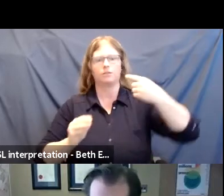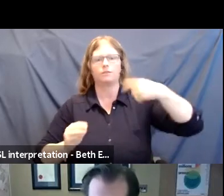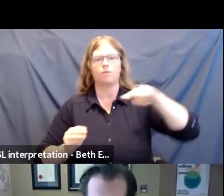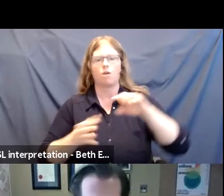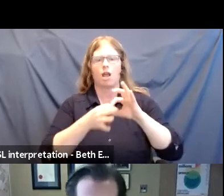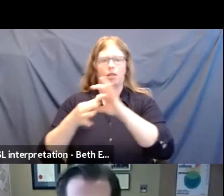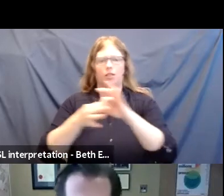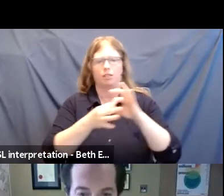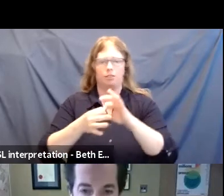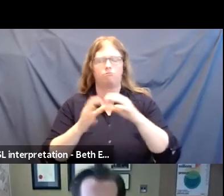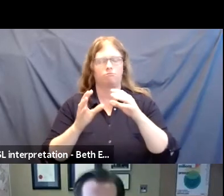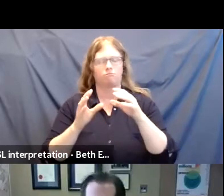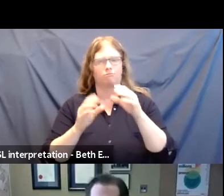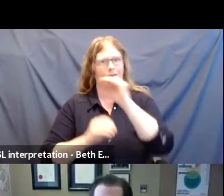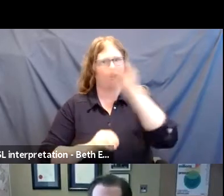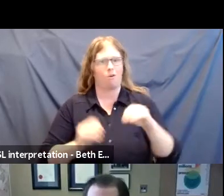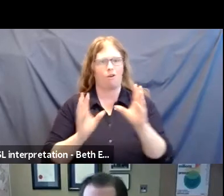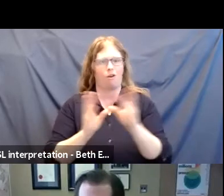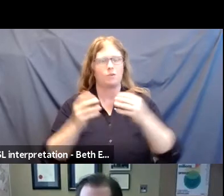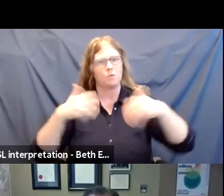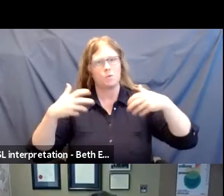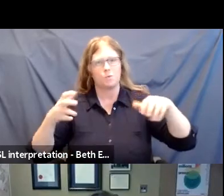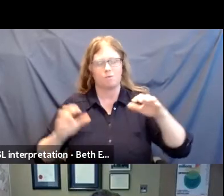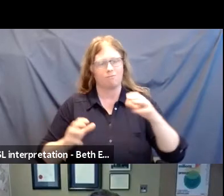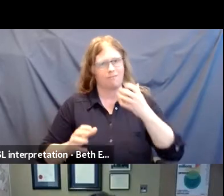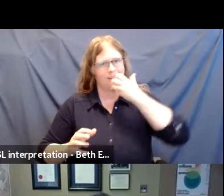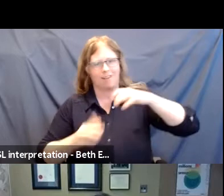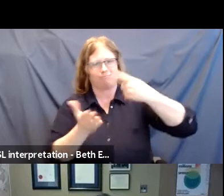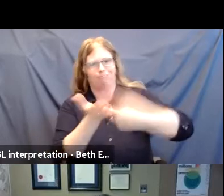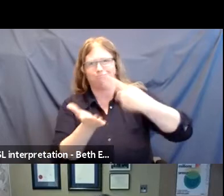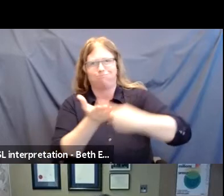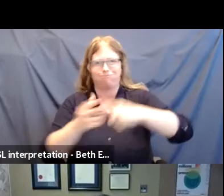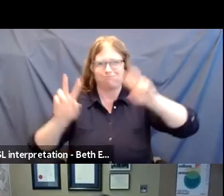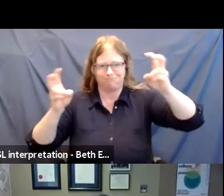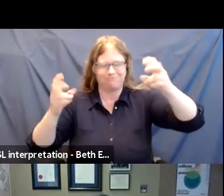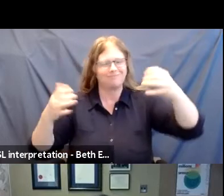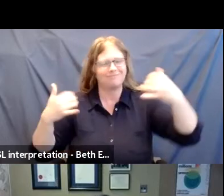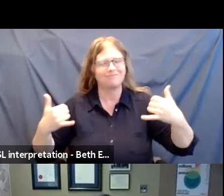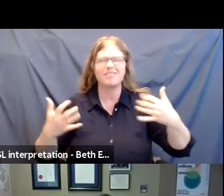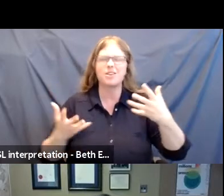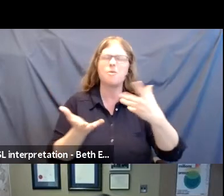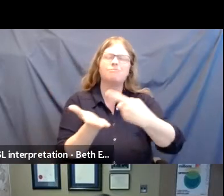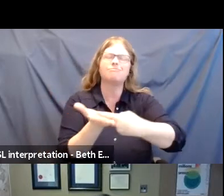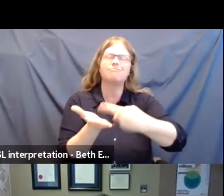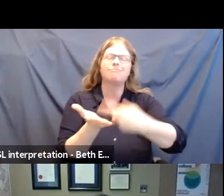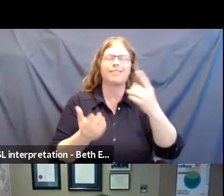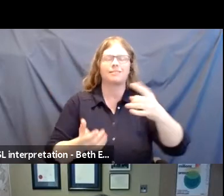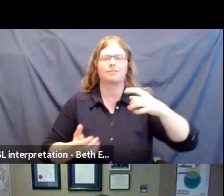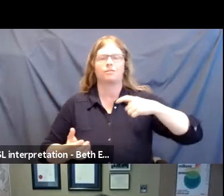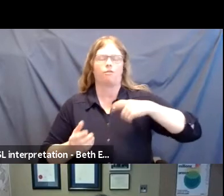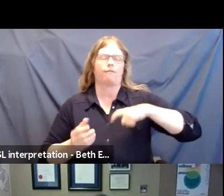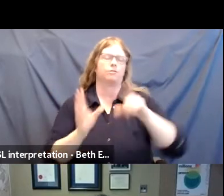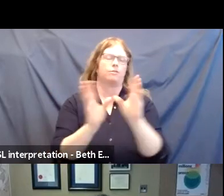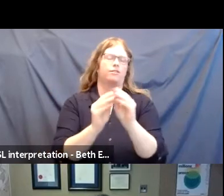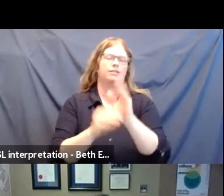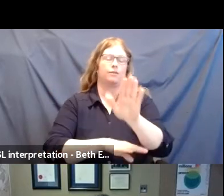is a hot topic. And so the three of us will be sharing the hosting duties this afternoon for our conference. So, first